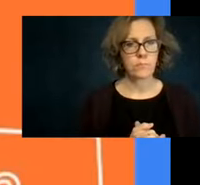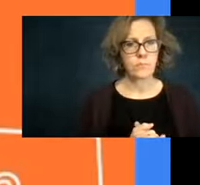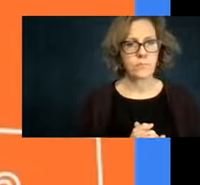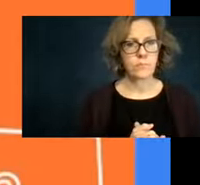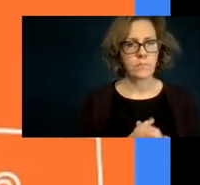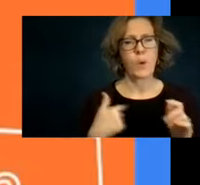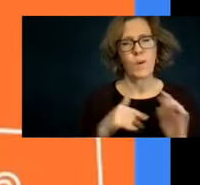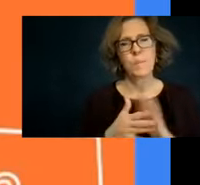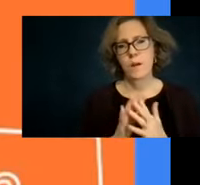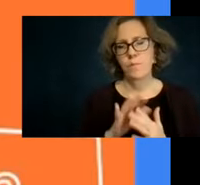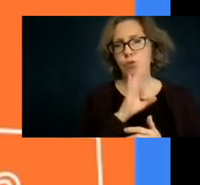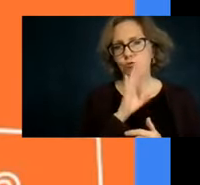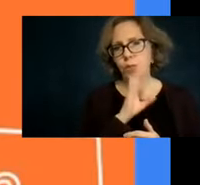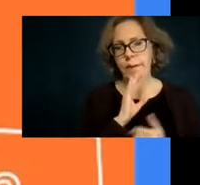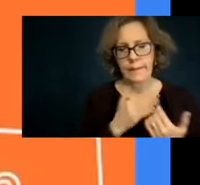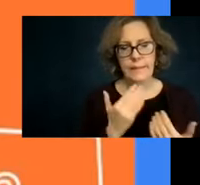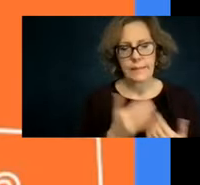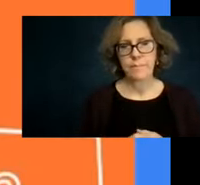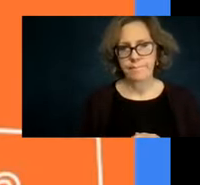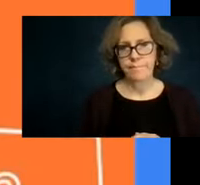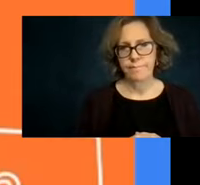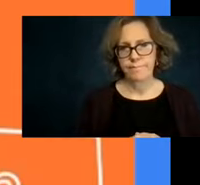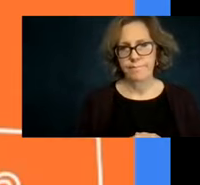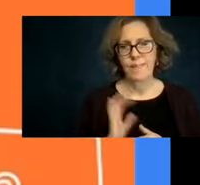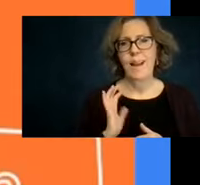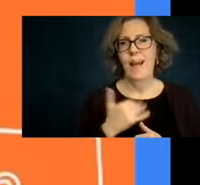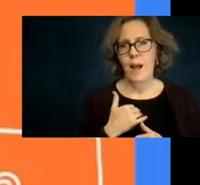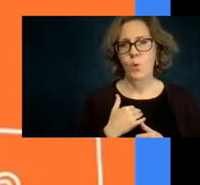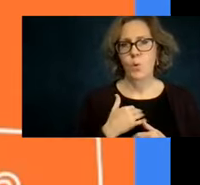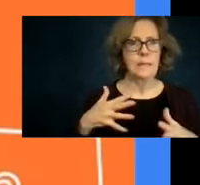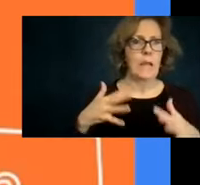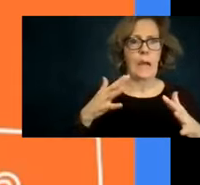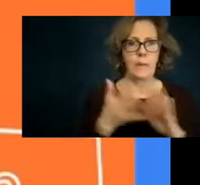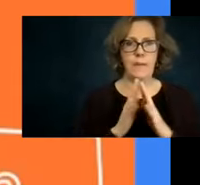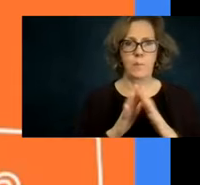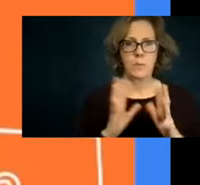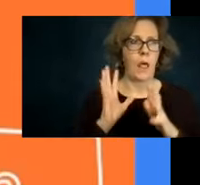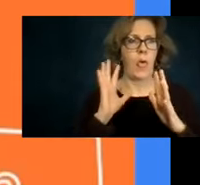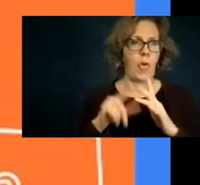get frustrated really easily and our anxiety gets set off. And then they don't understand that.